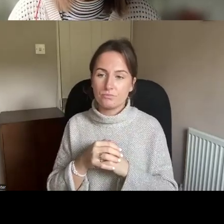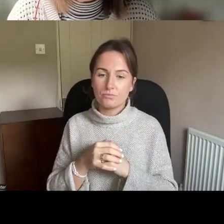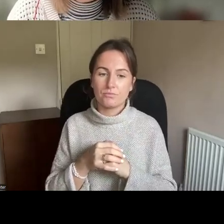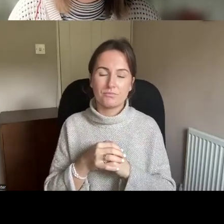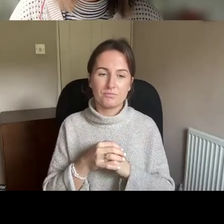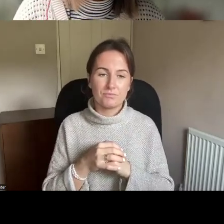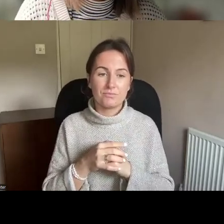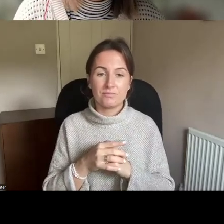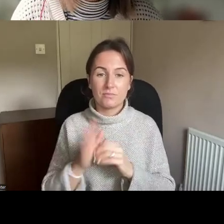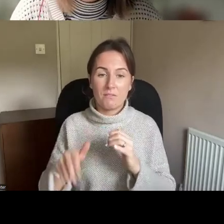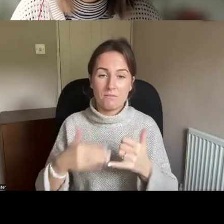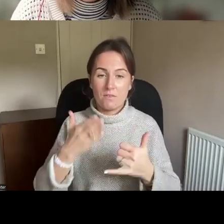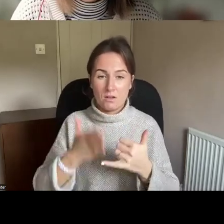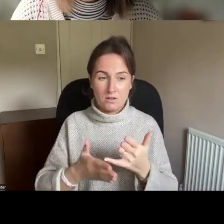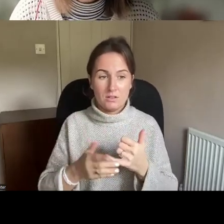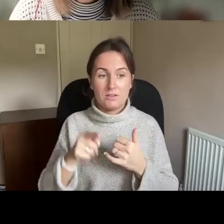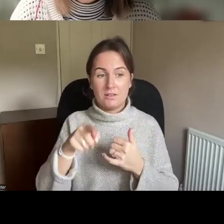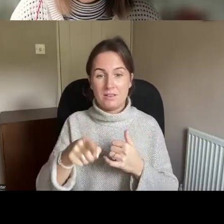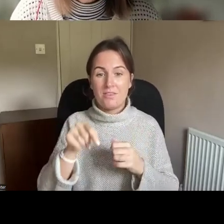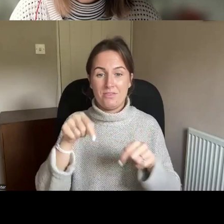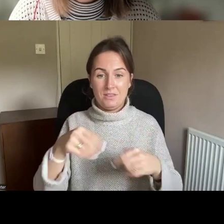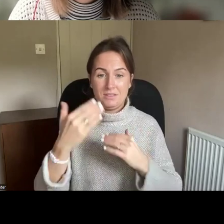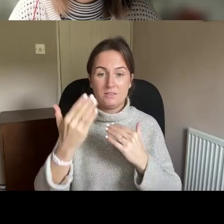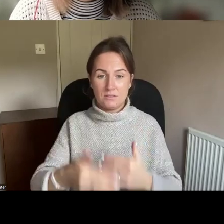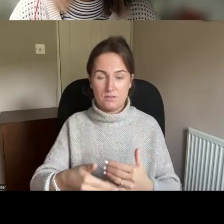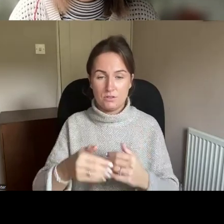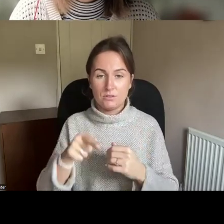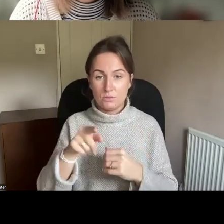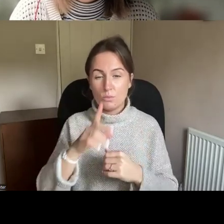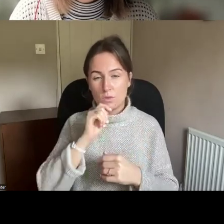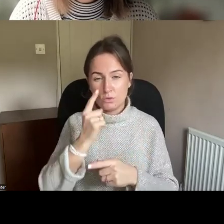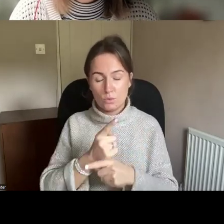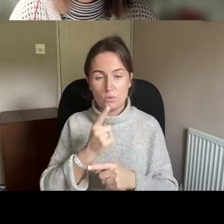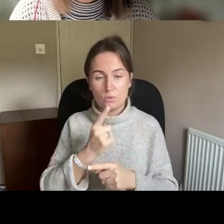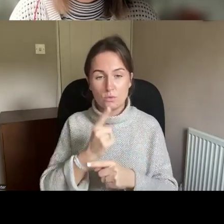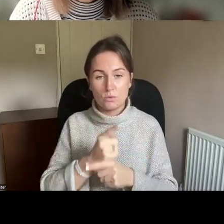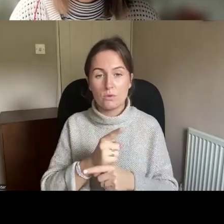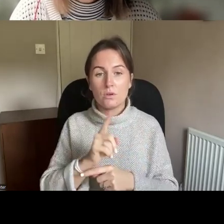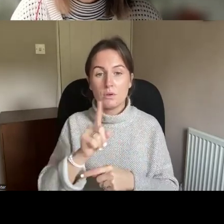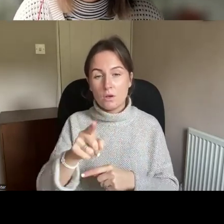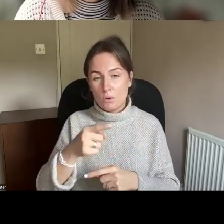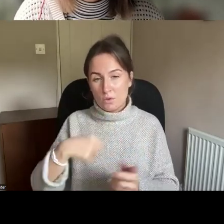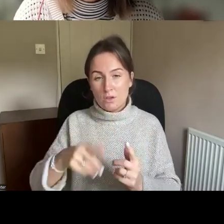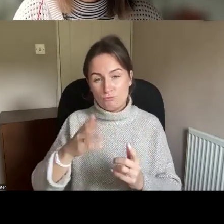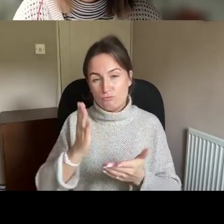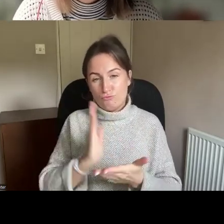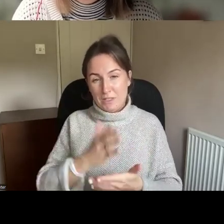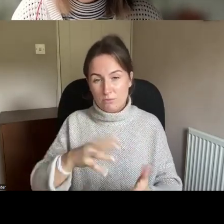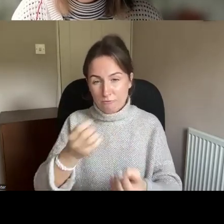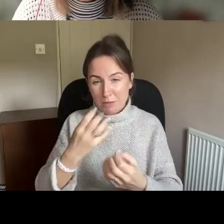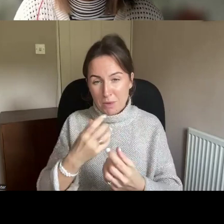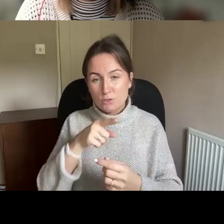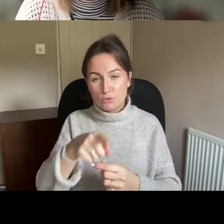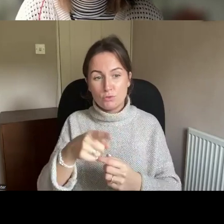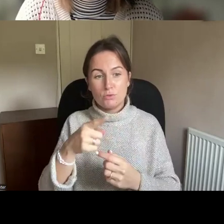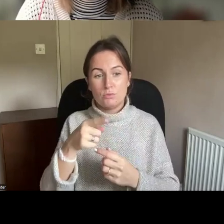And finally, we'll obviously talk in this session, but we very, very much welcome any feedback to our Explorer email address, and